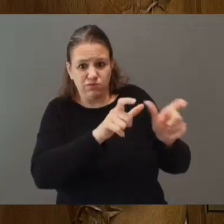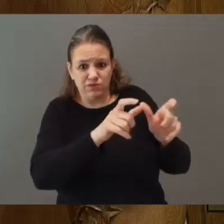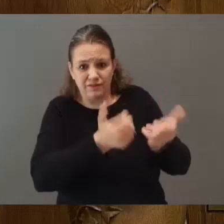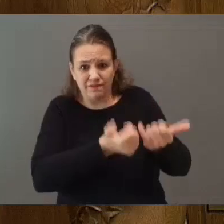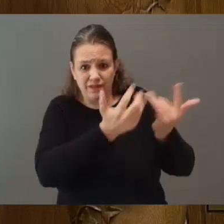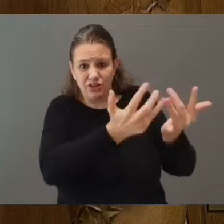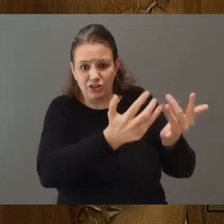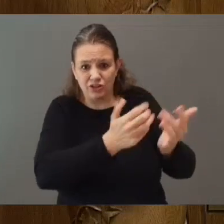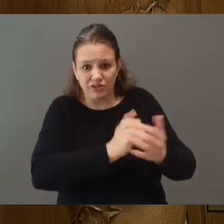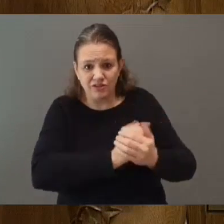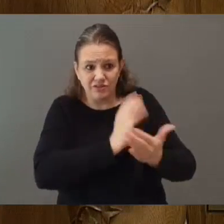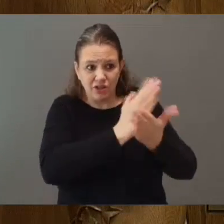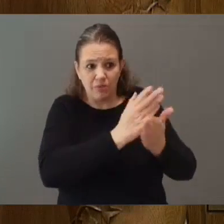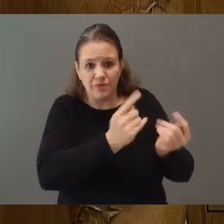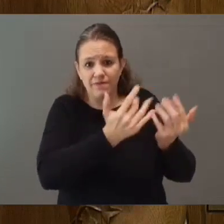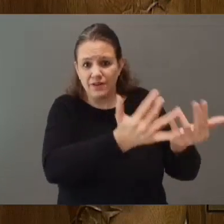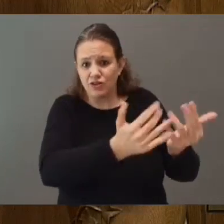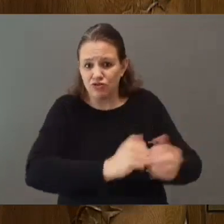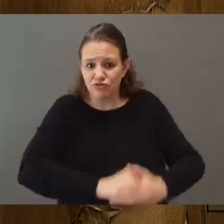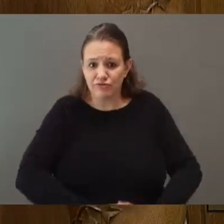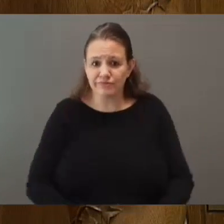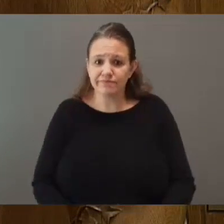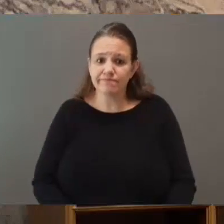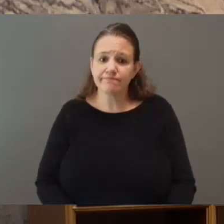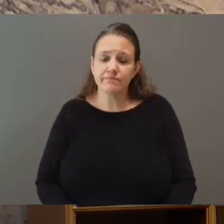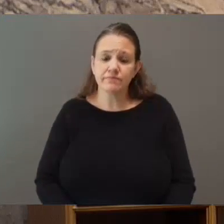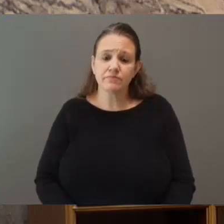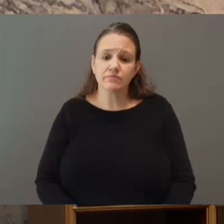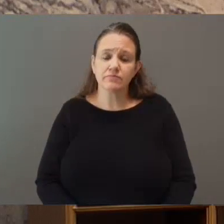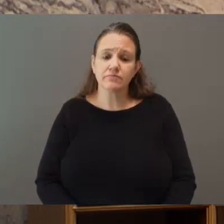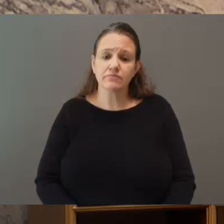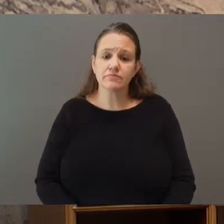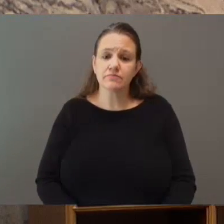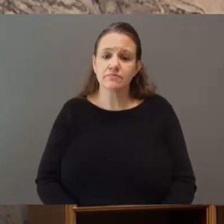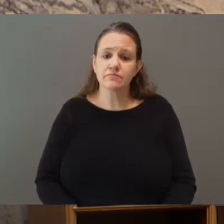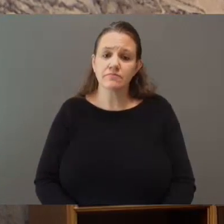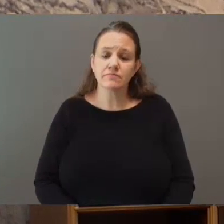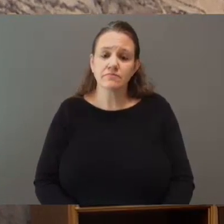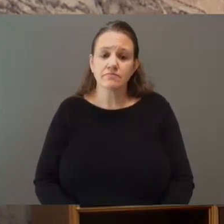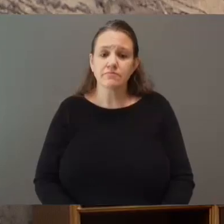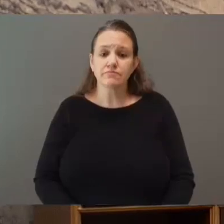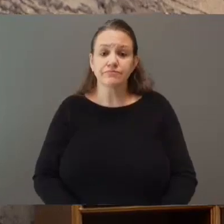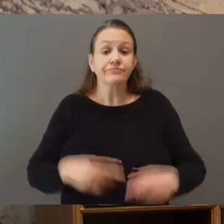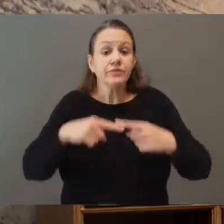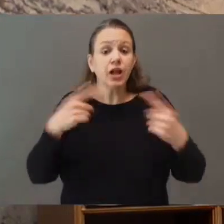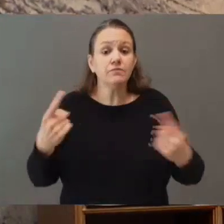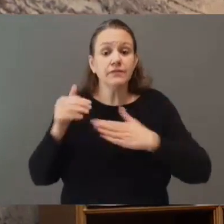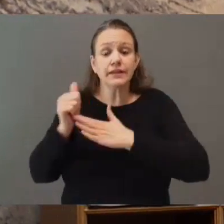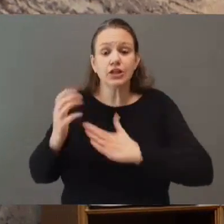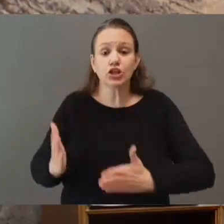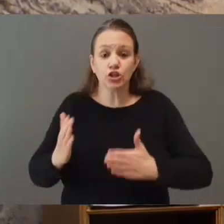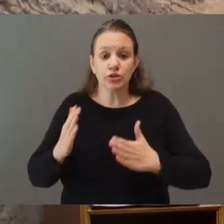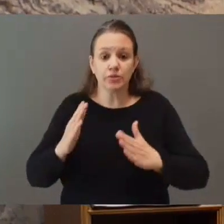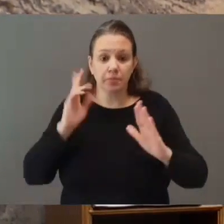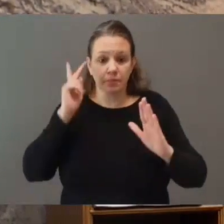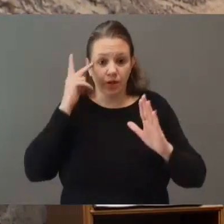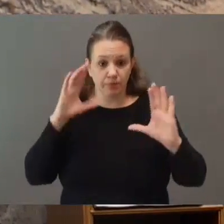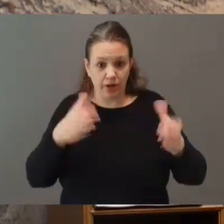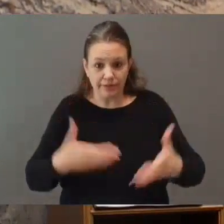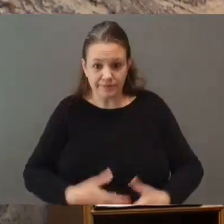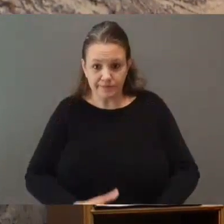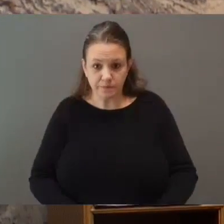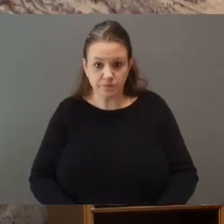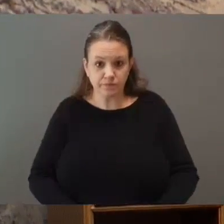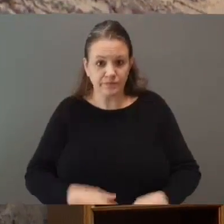Opposition House Leader. Thank you, Mr. Speaker. Well, 7 years ago, the NDP made affordability their signature election promise. They did it